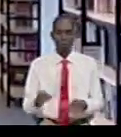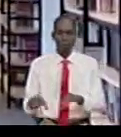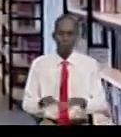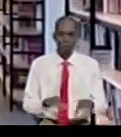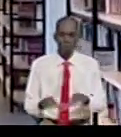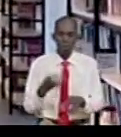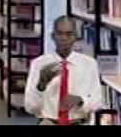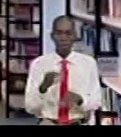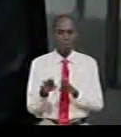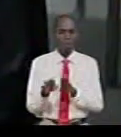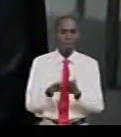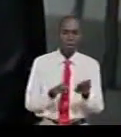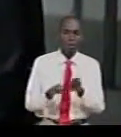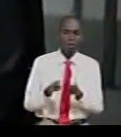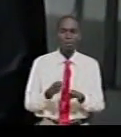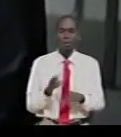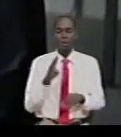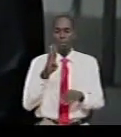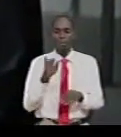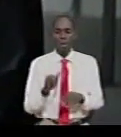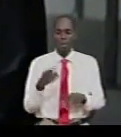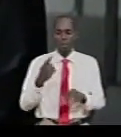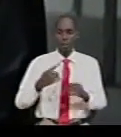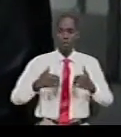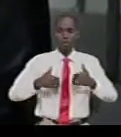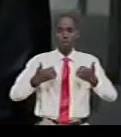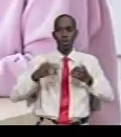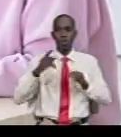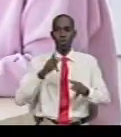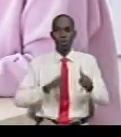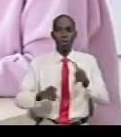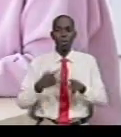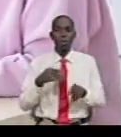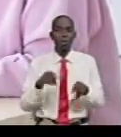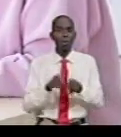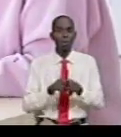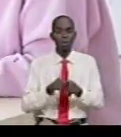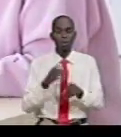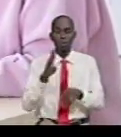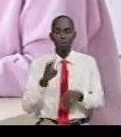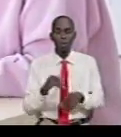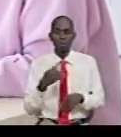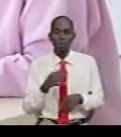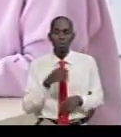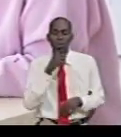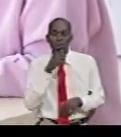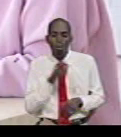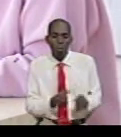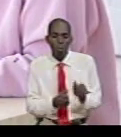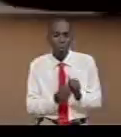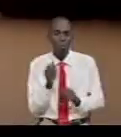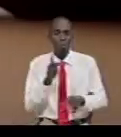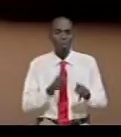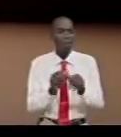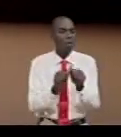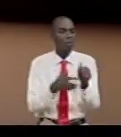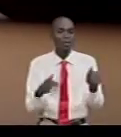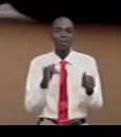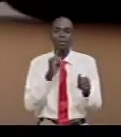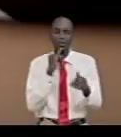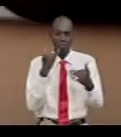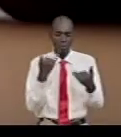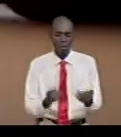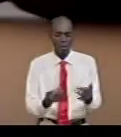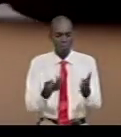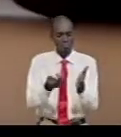of behavior by the young people and also by the older people, everything is being